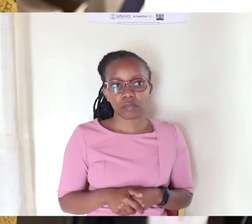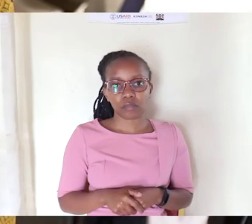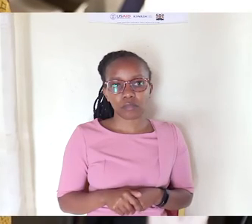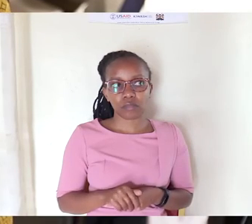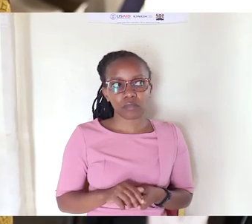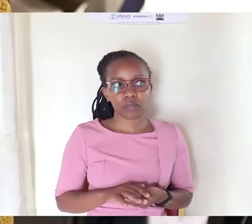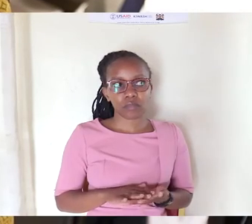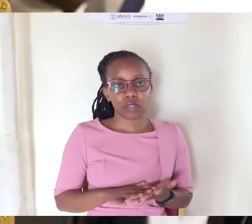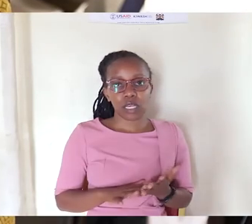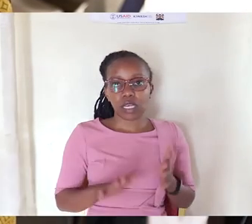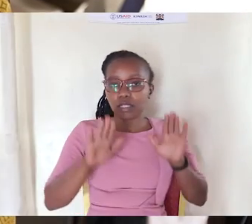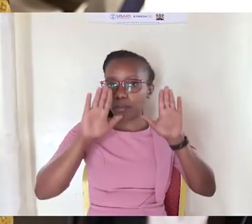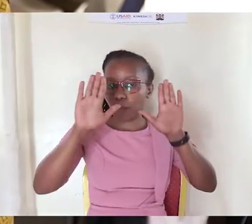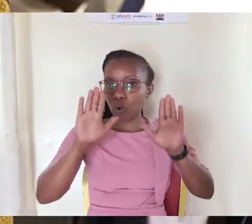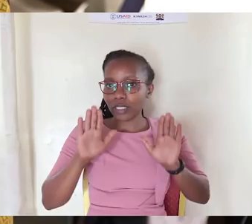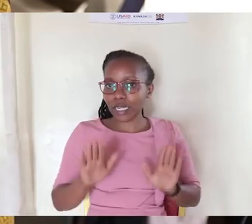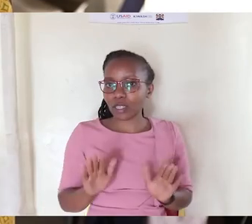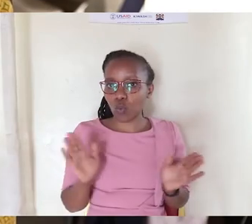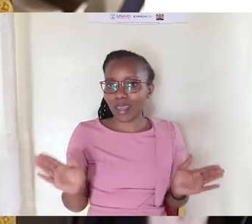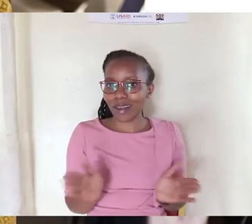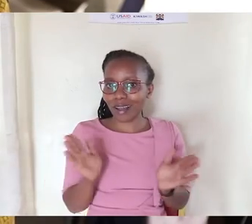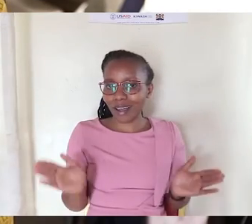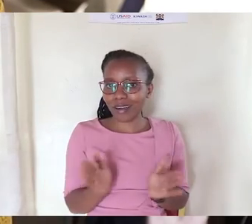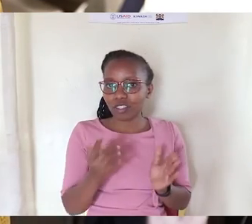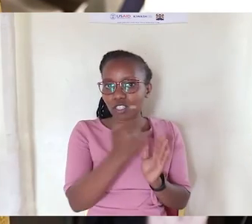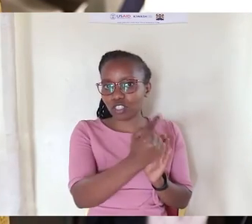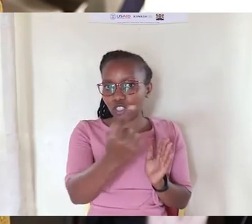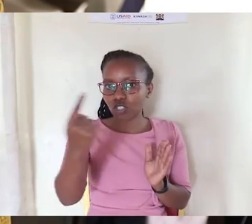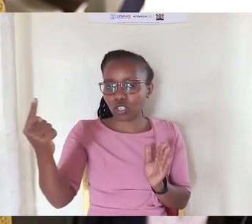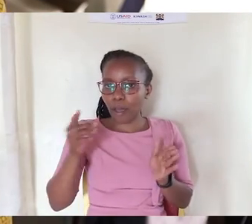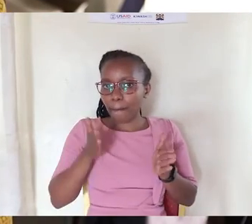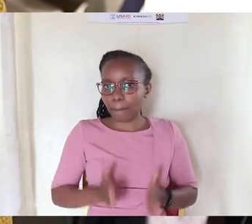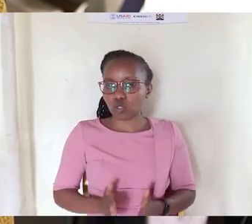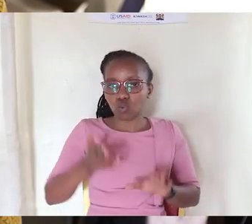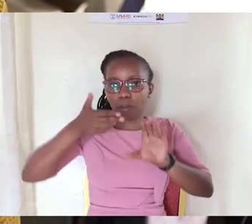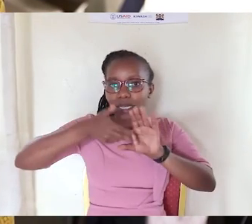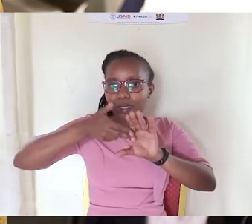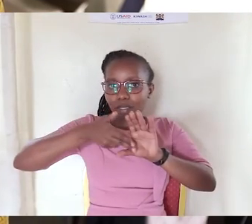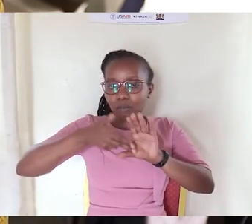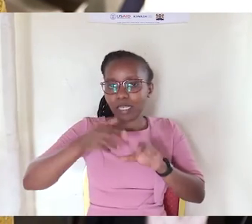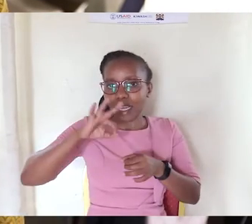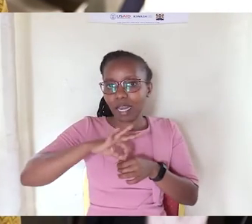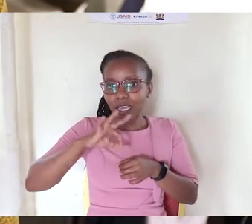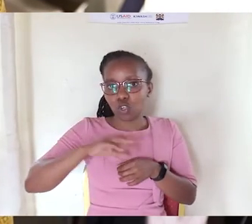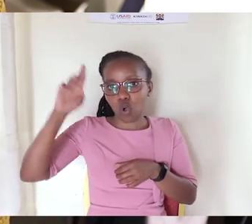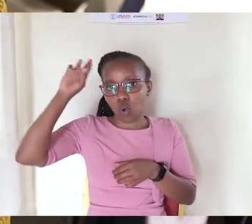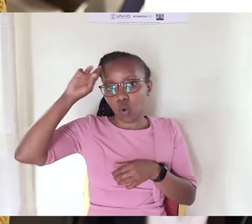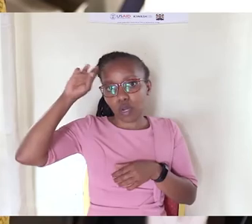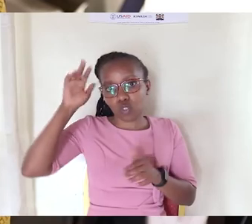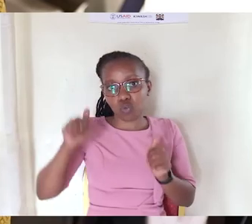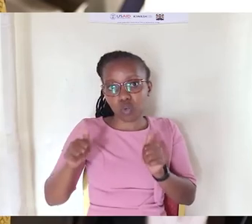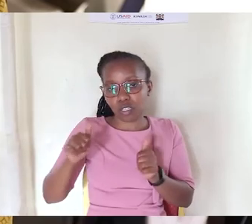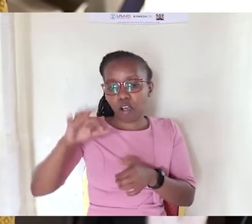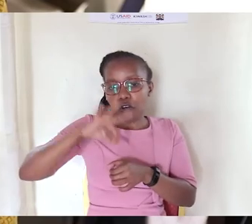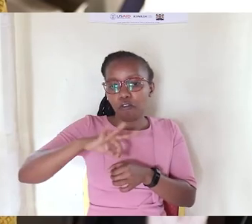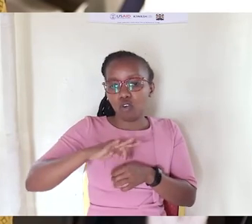and it is important first, that we have to encourage every single person for the simple reason being our vote